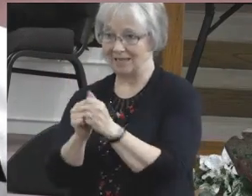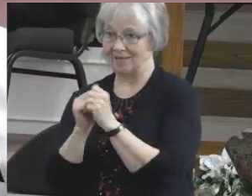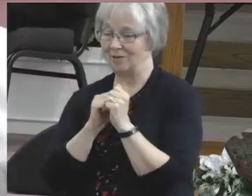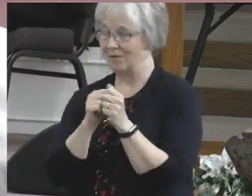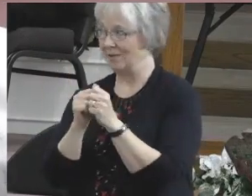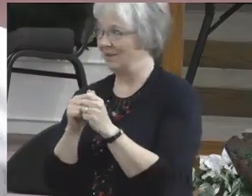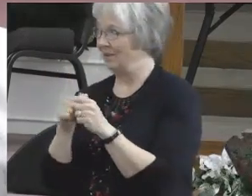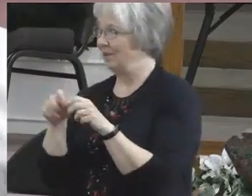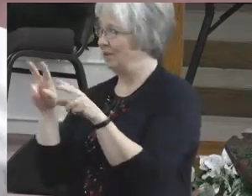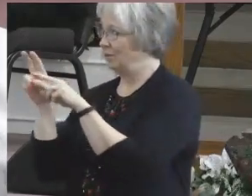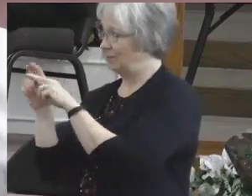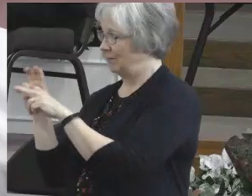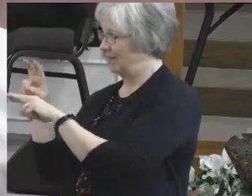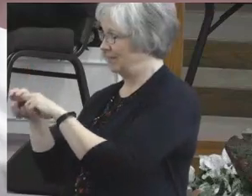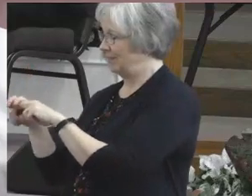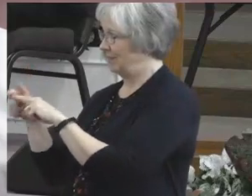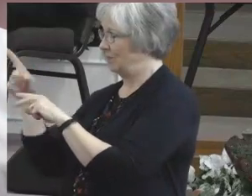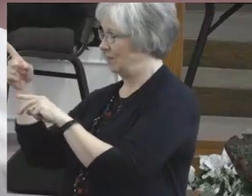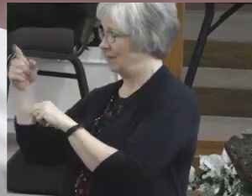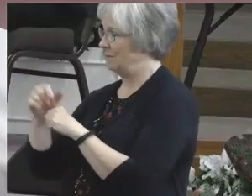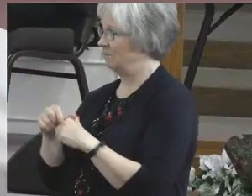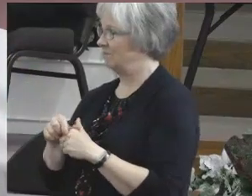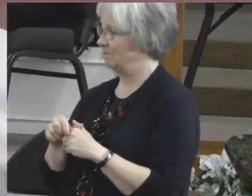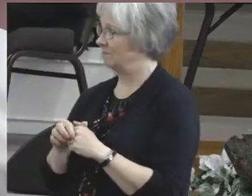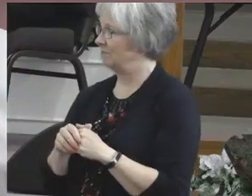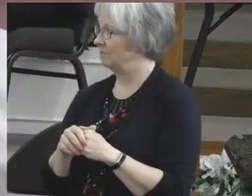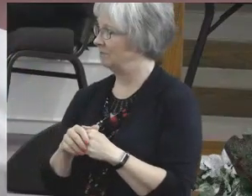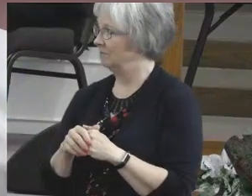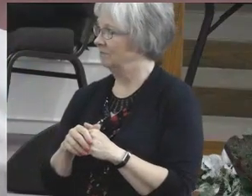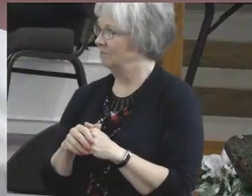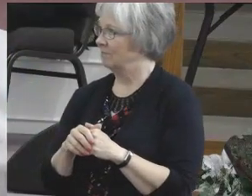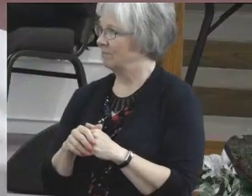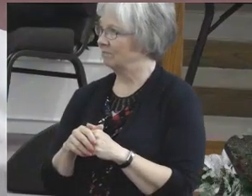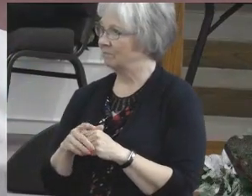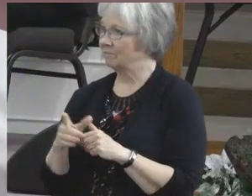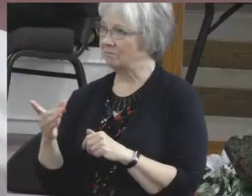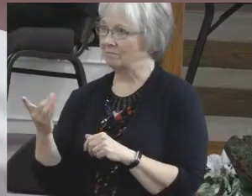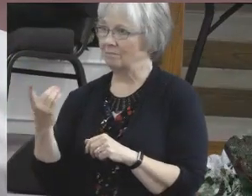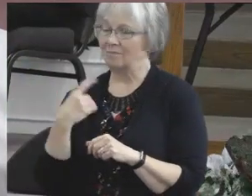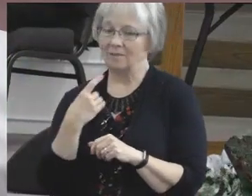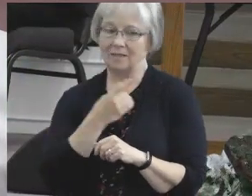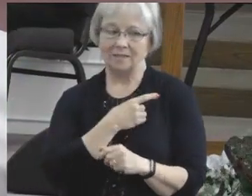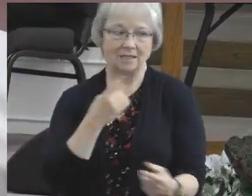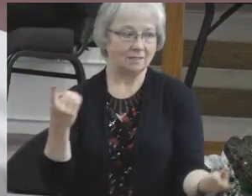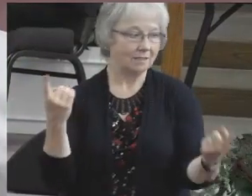and have a seat with mom and dad. Our deacons, if you'll come forward, please,